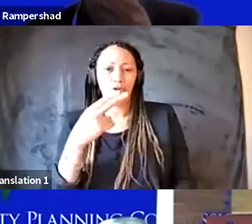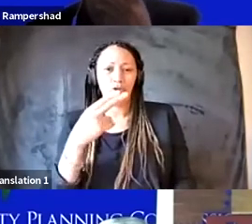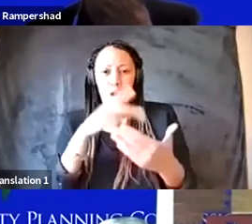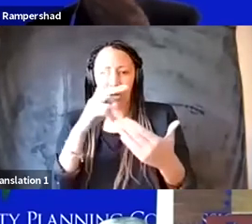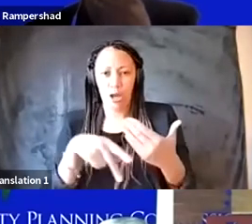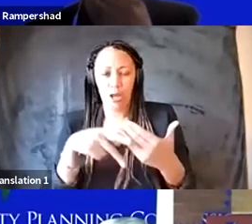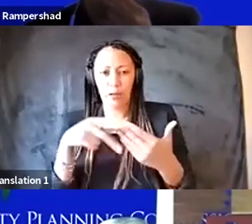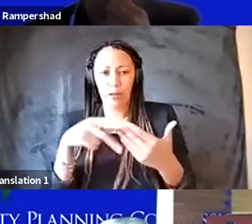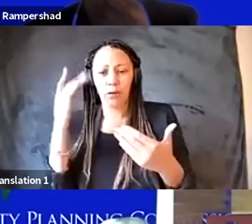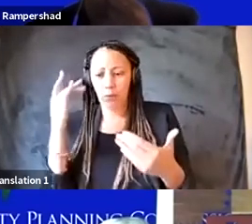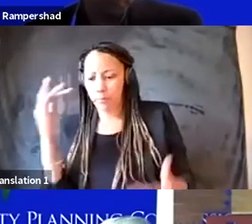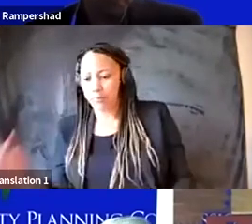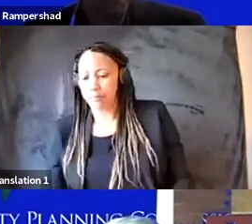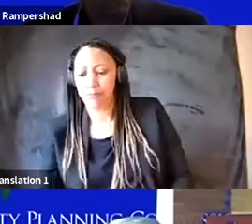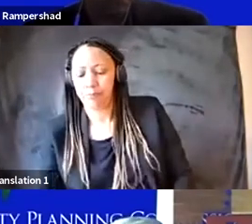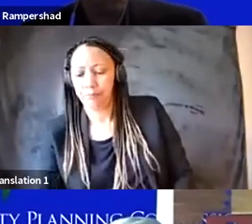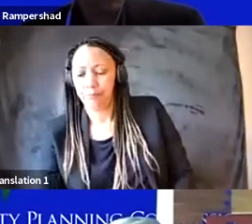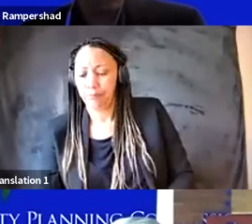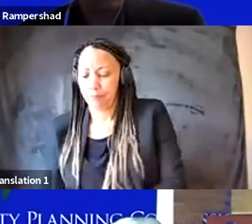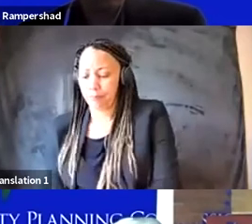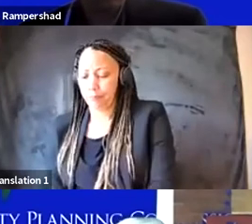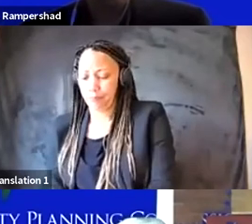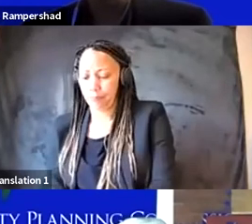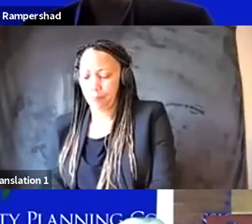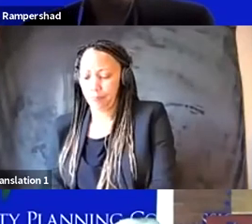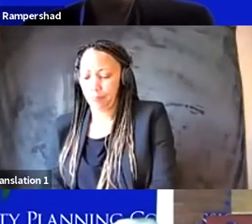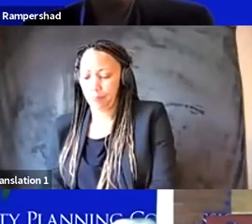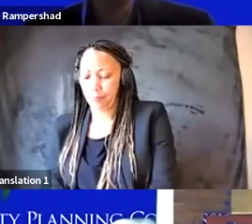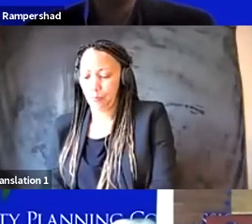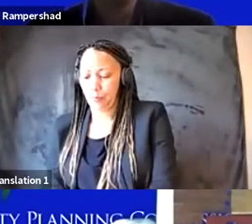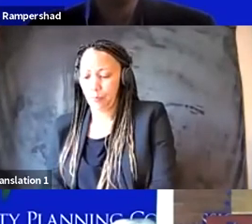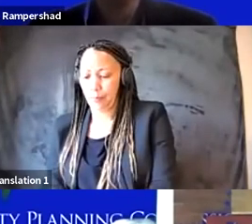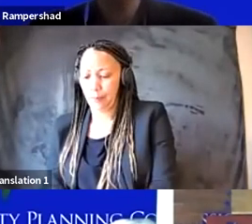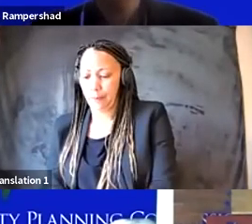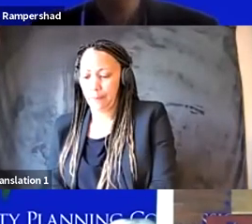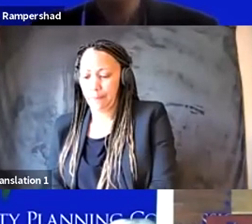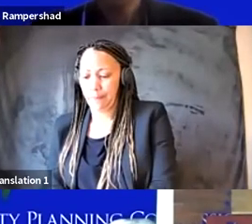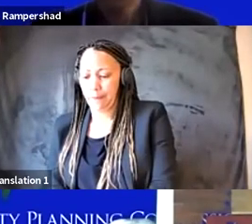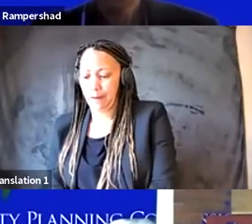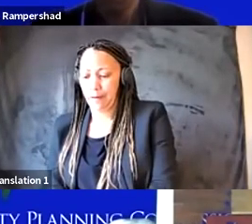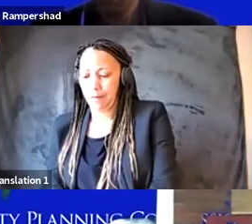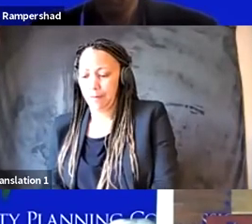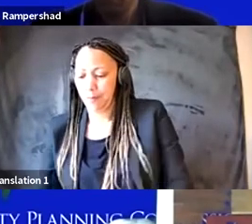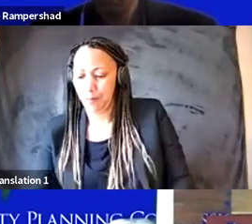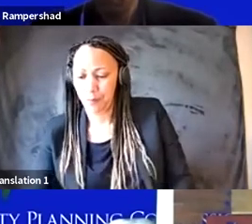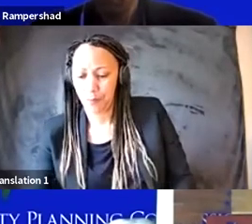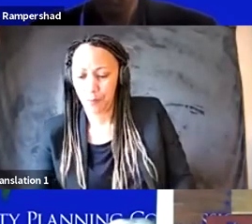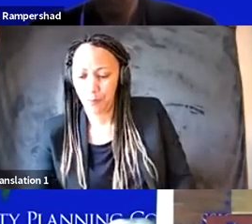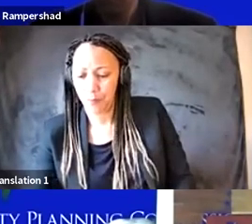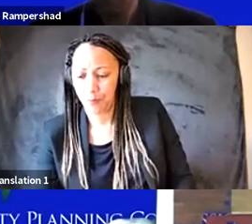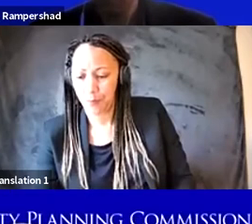Because it would be under the 10 unit threshold for MIH. So as you all know,